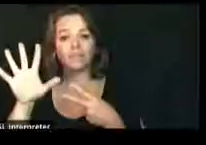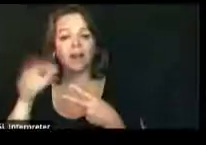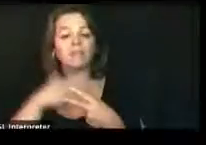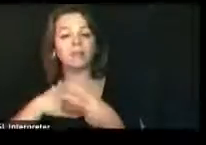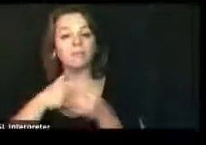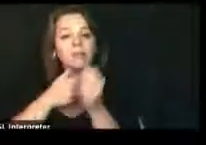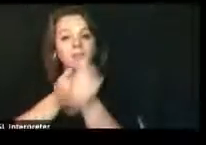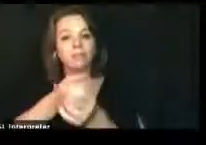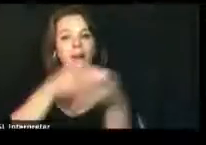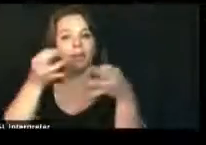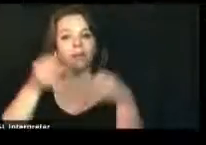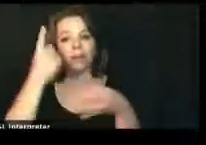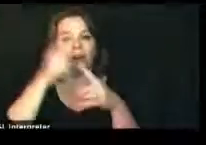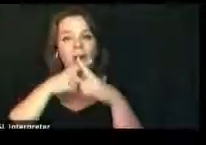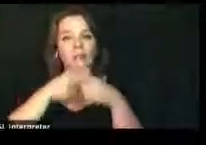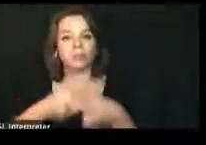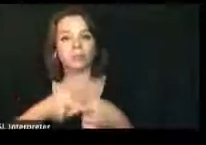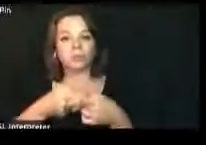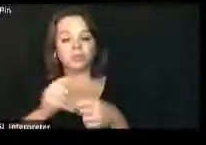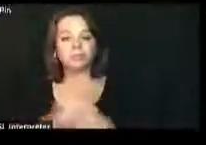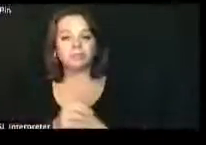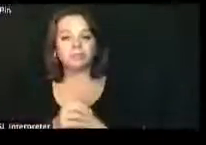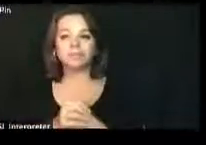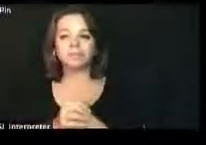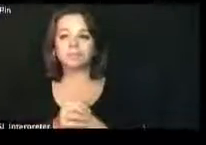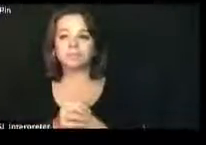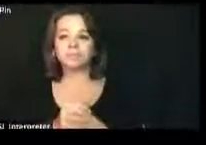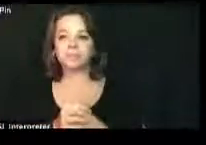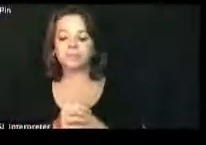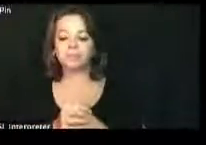the prompts to unmute at this time.